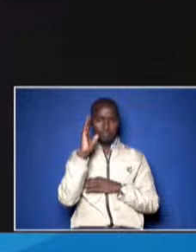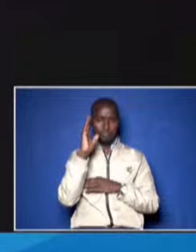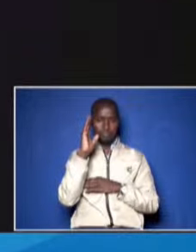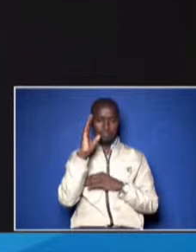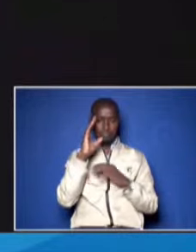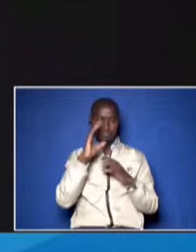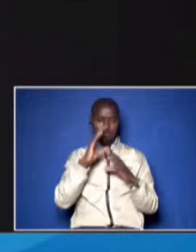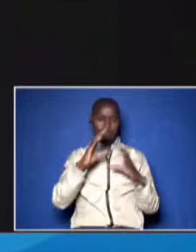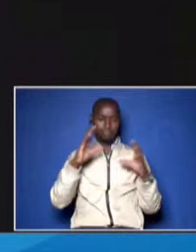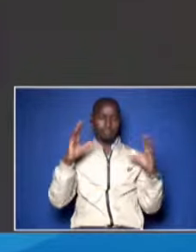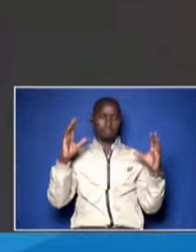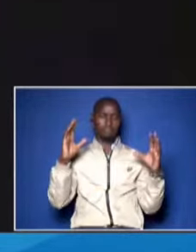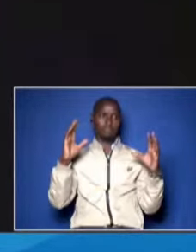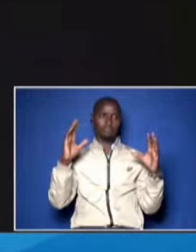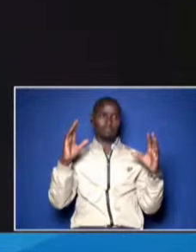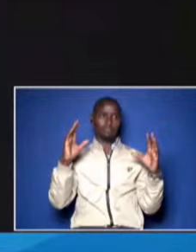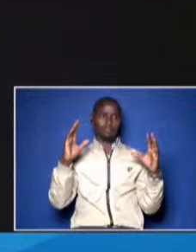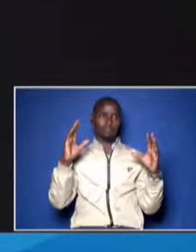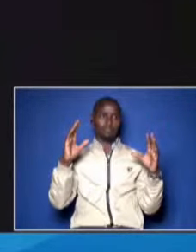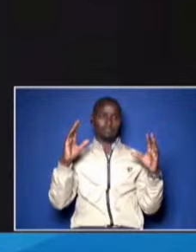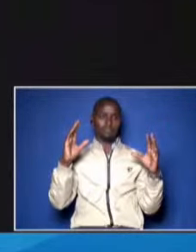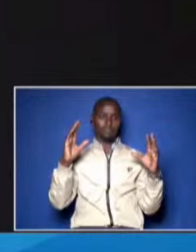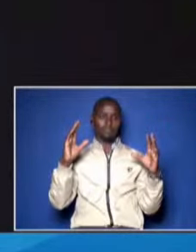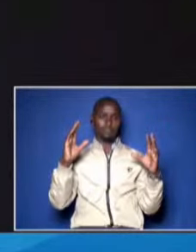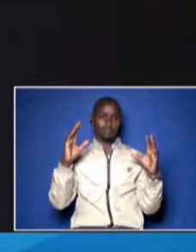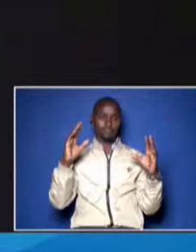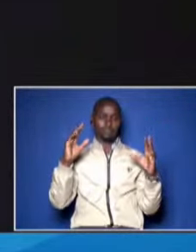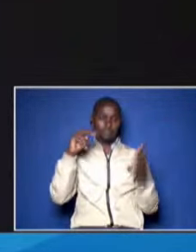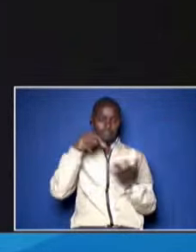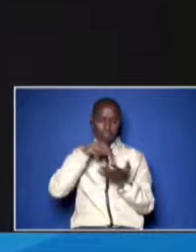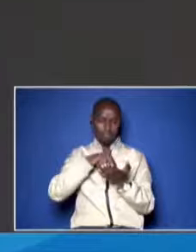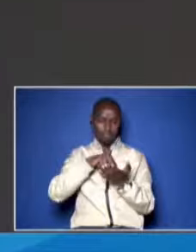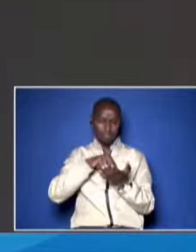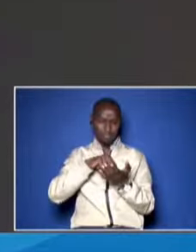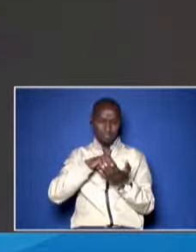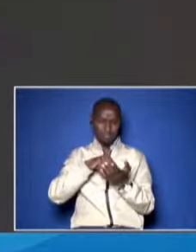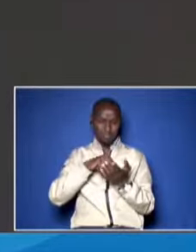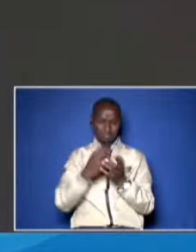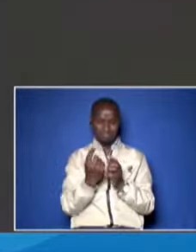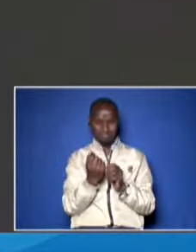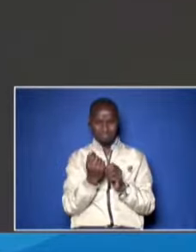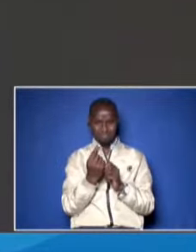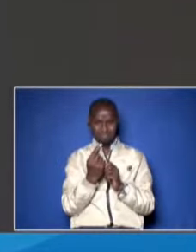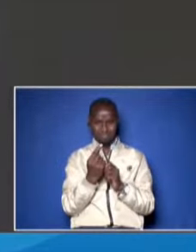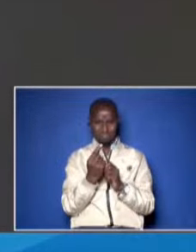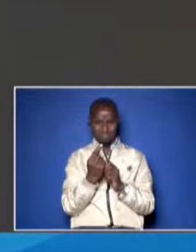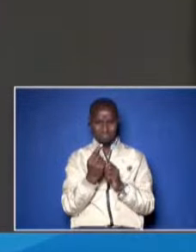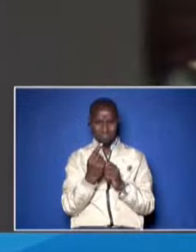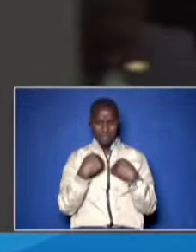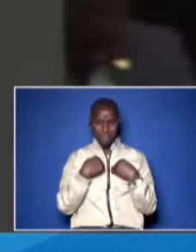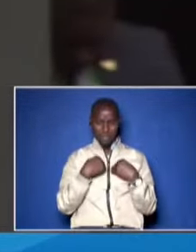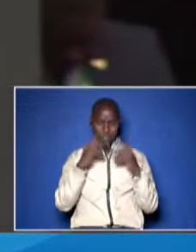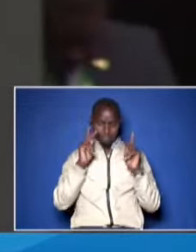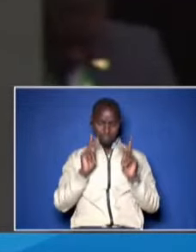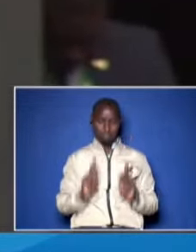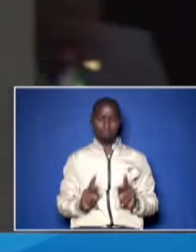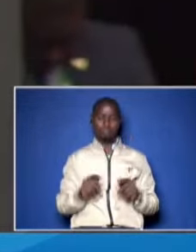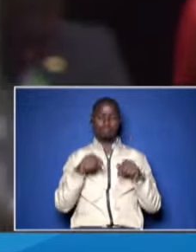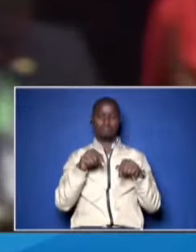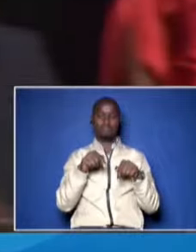Almighty you can stop playing for a minute there are people today that don't know